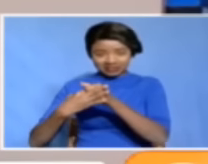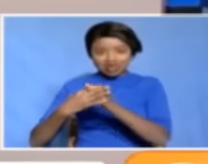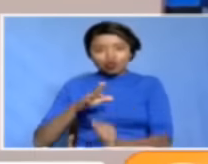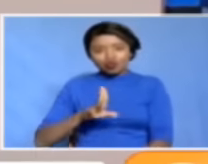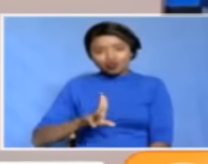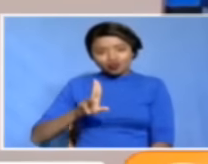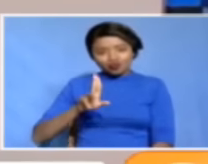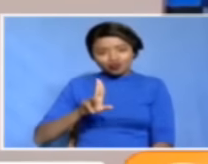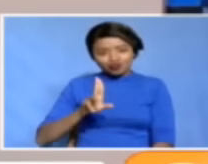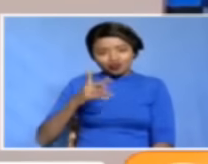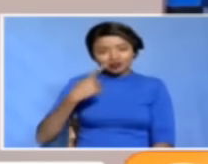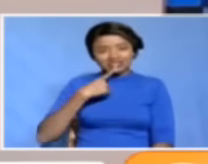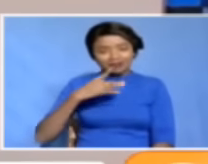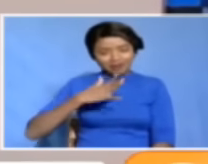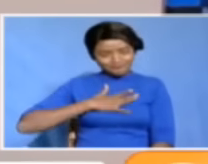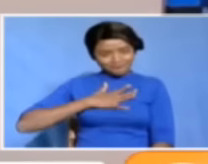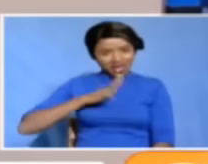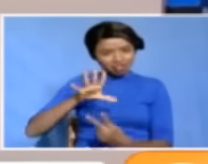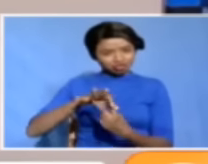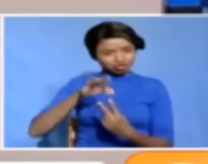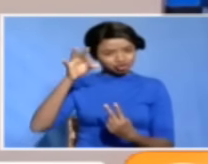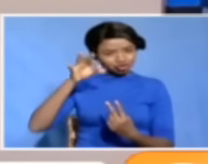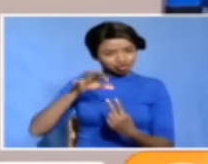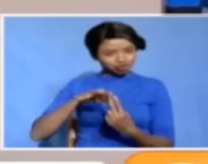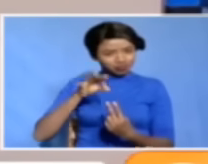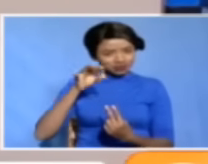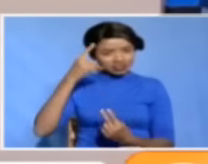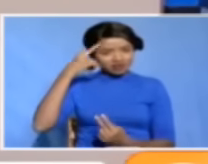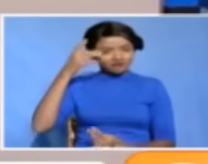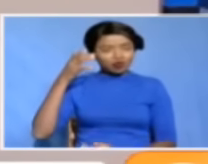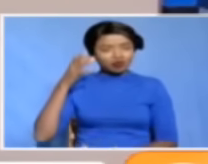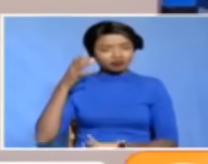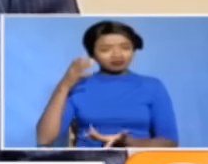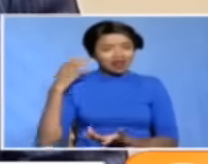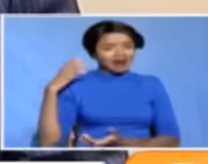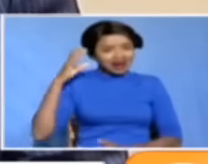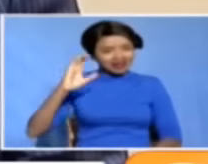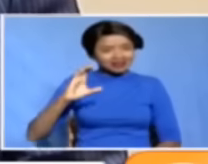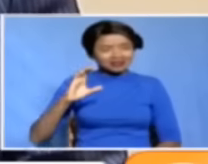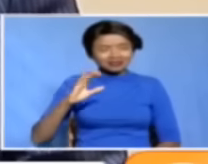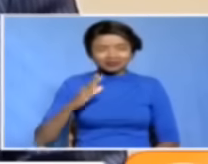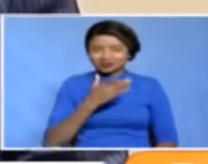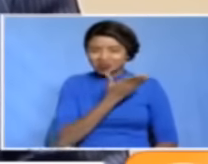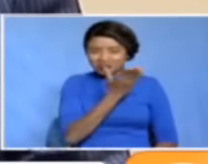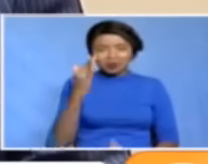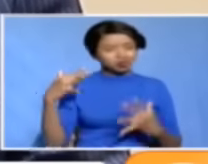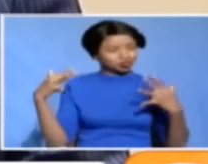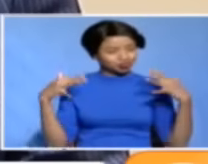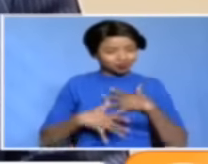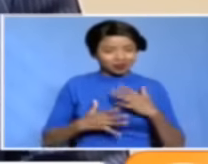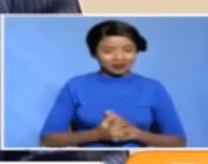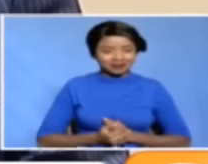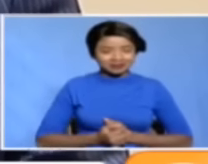Absolutely. Why would it shock anybody if he had already said he'll support William Ruto? I